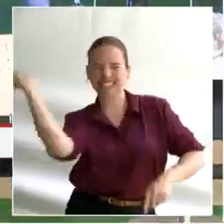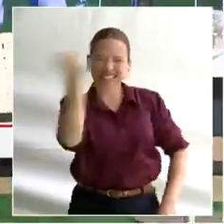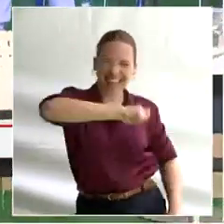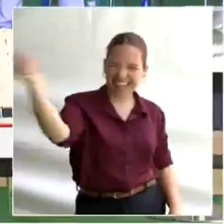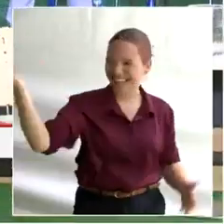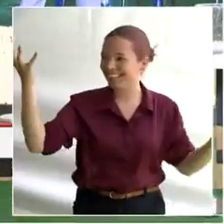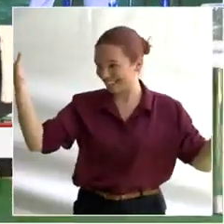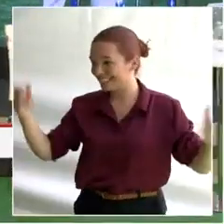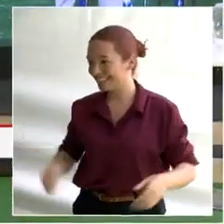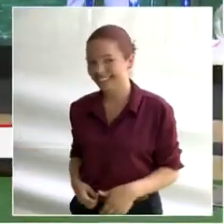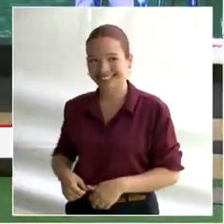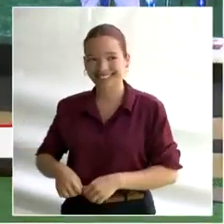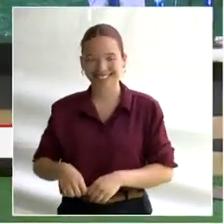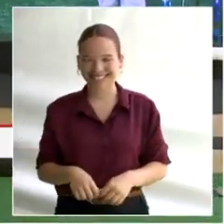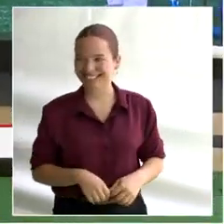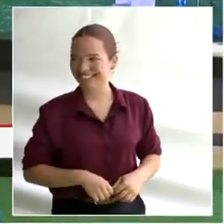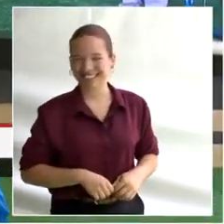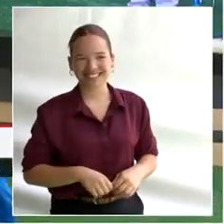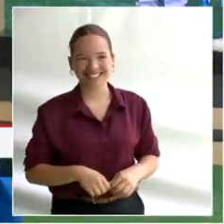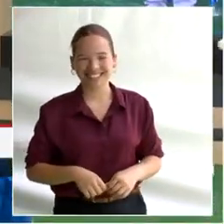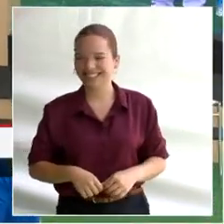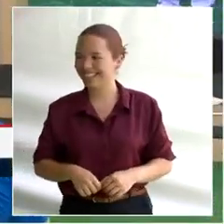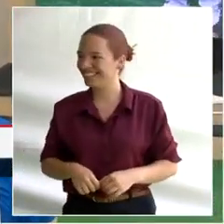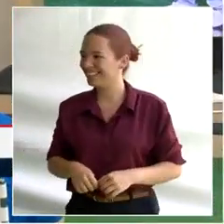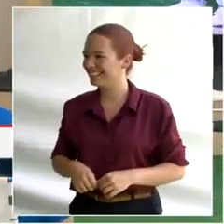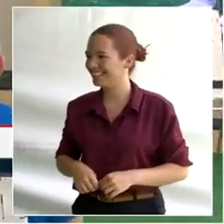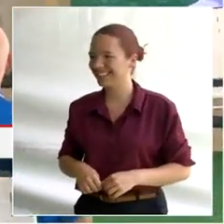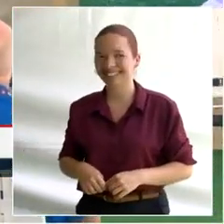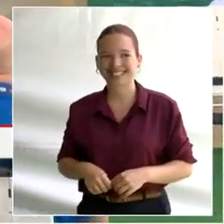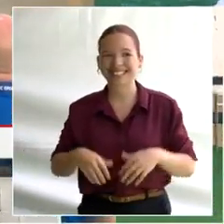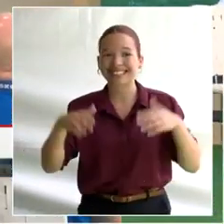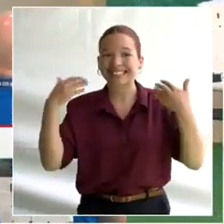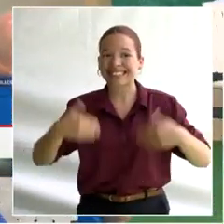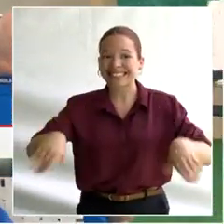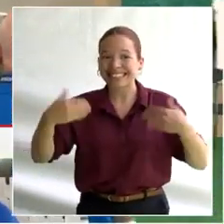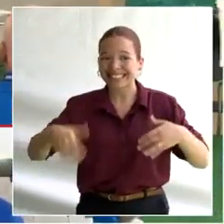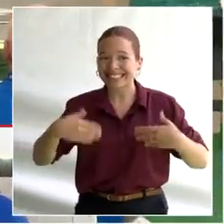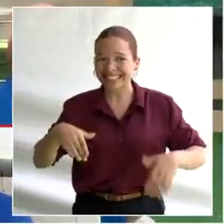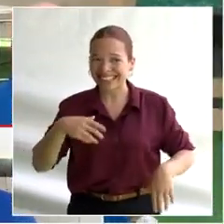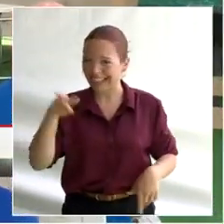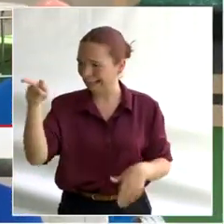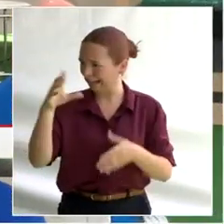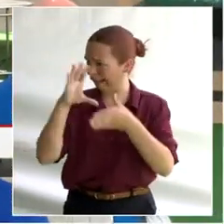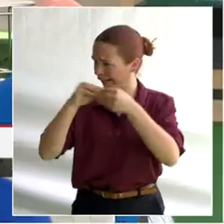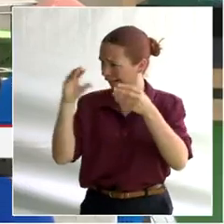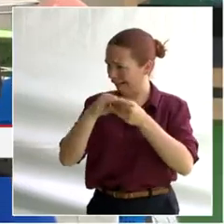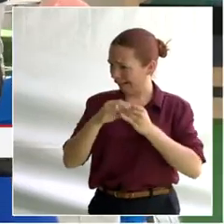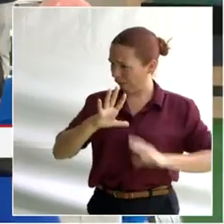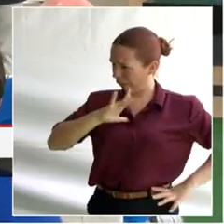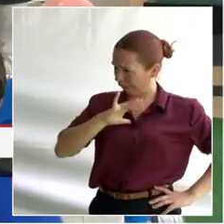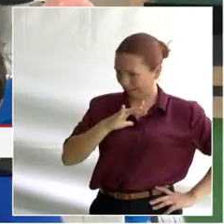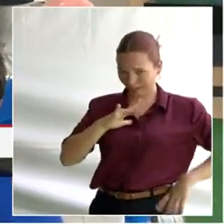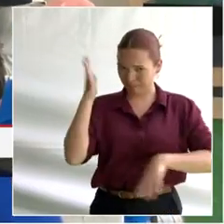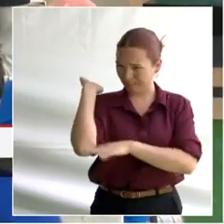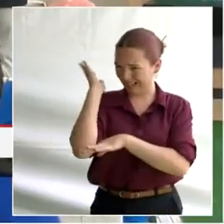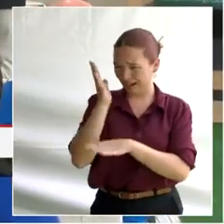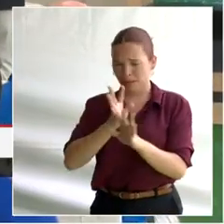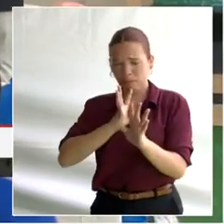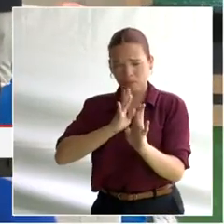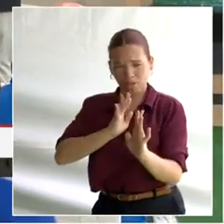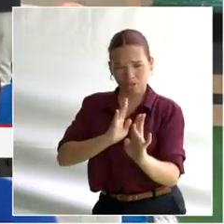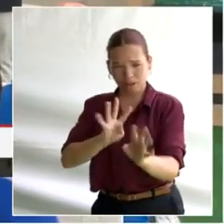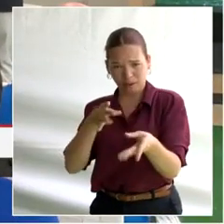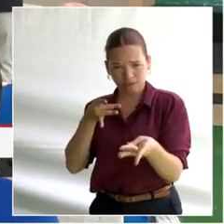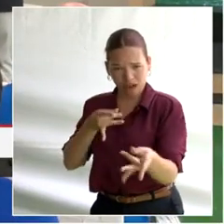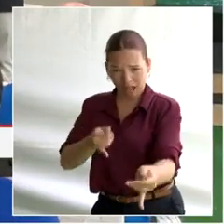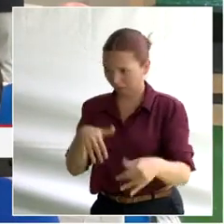Thank you so much, Angie. I should be worried. I think I'm out of a job. You're pretty good on a microphone. We want to hear, I know it's warm in here. We want to get things rolling, but we